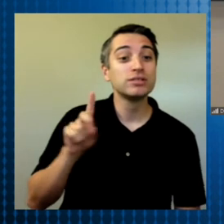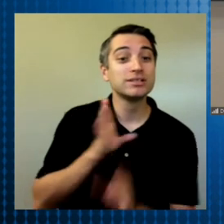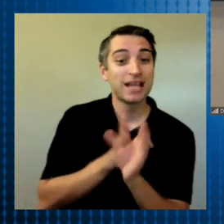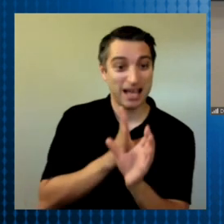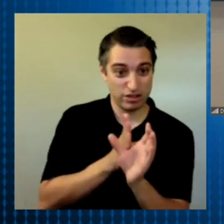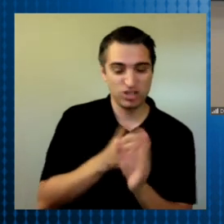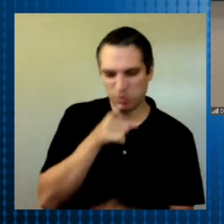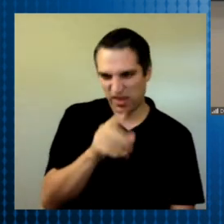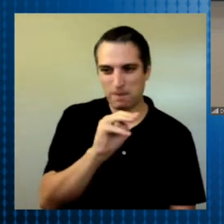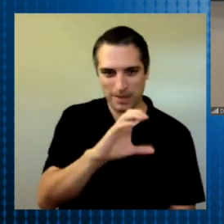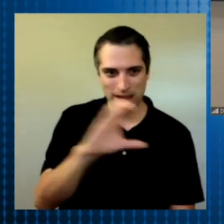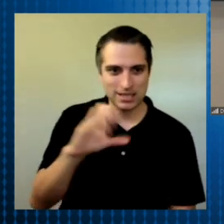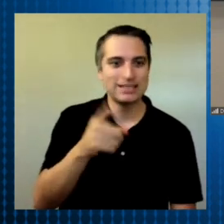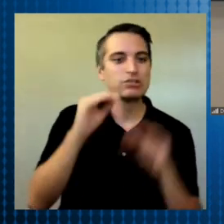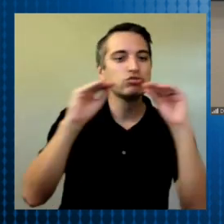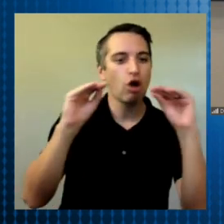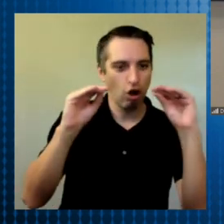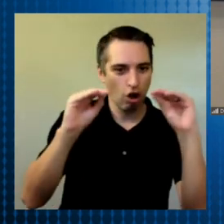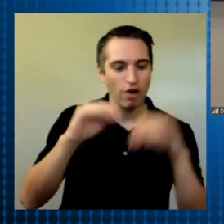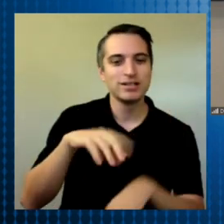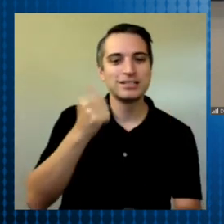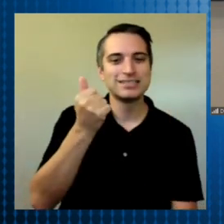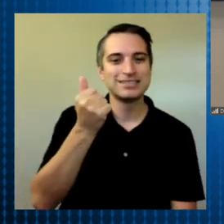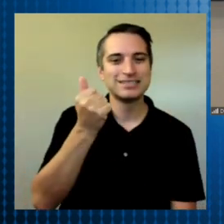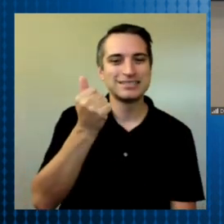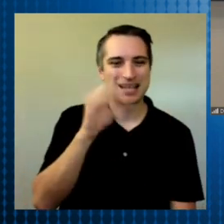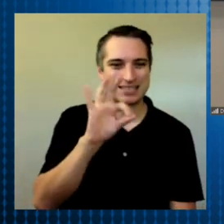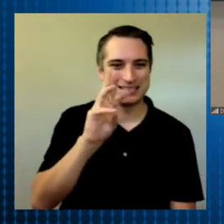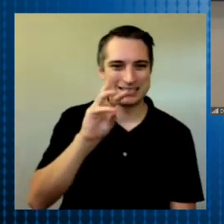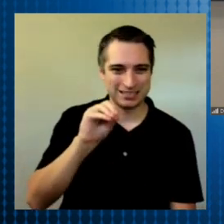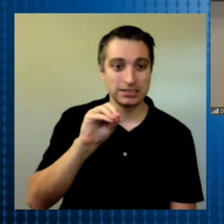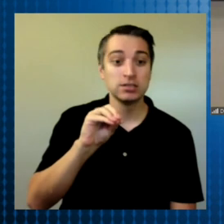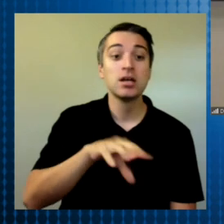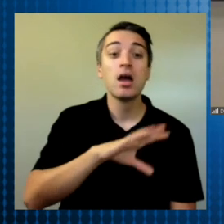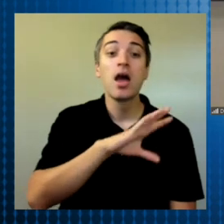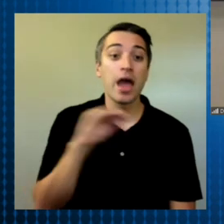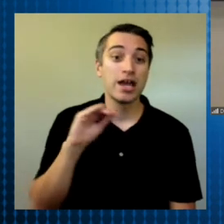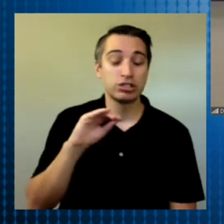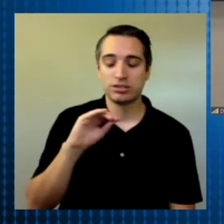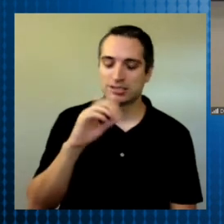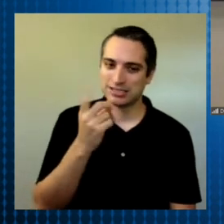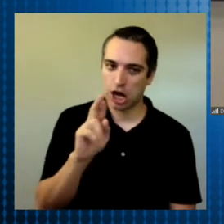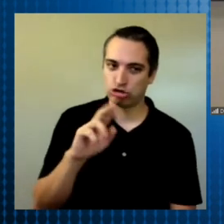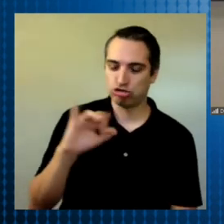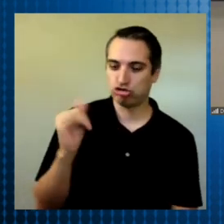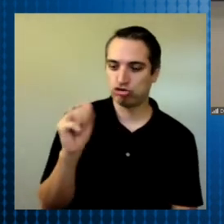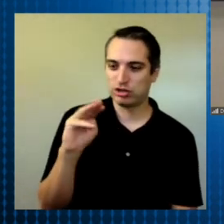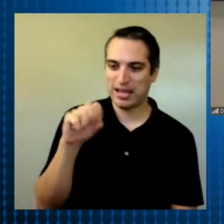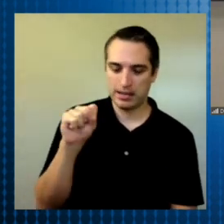College teaching in 1960. In other words, Mr. James A. Randall, these two Black men just wrapped me in their